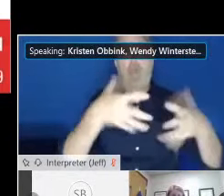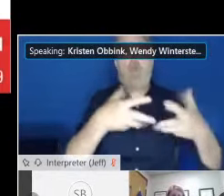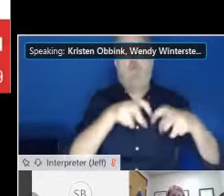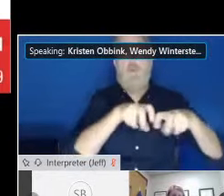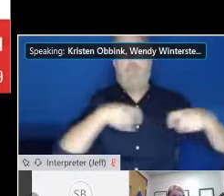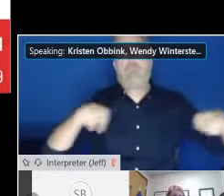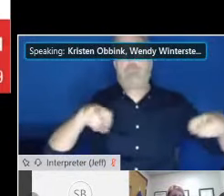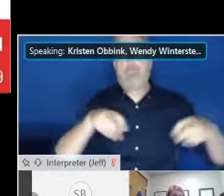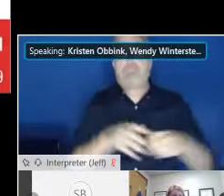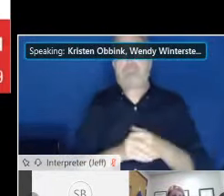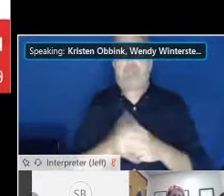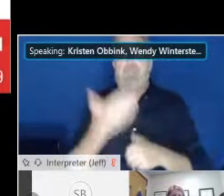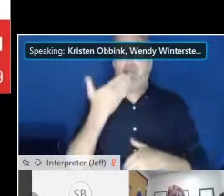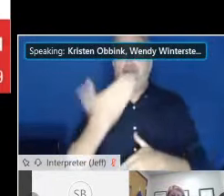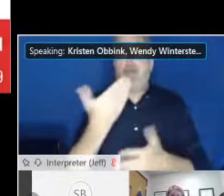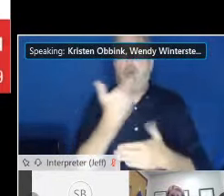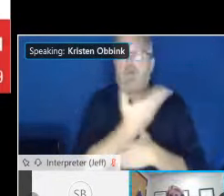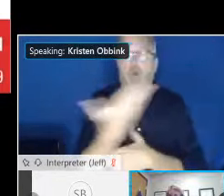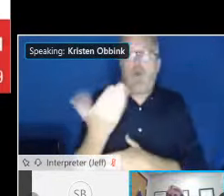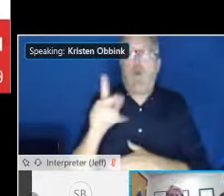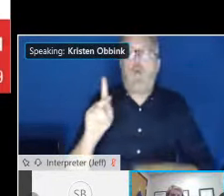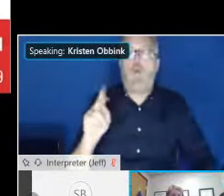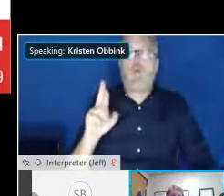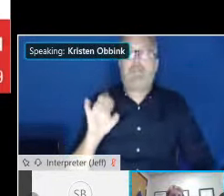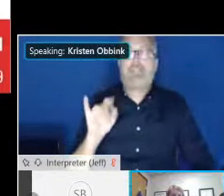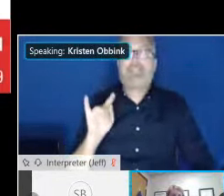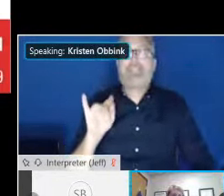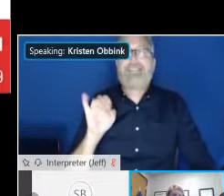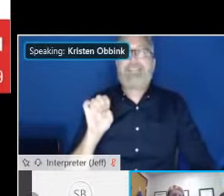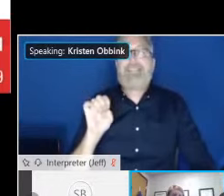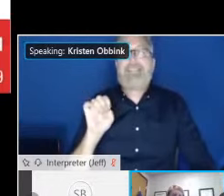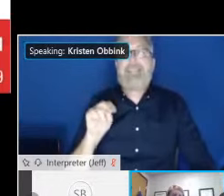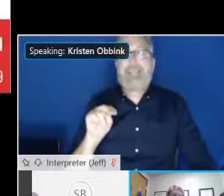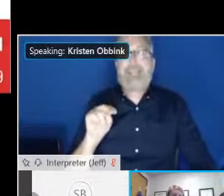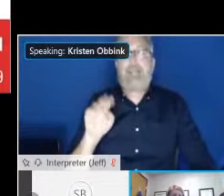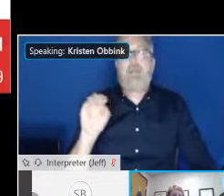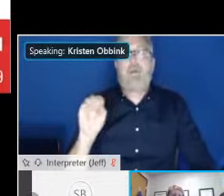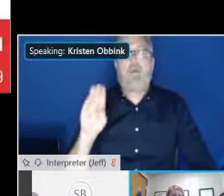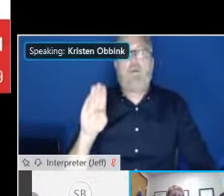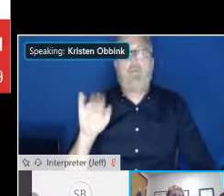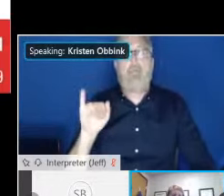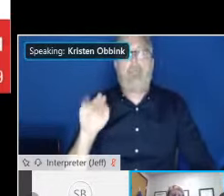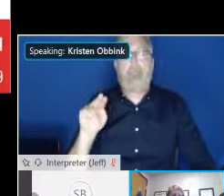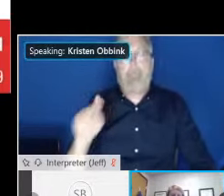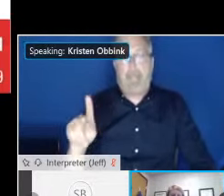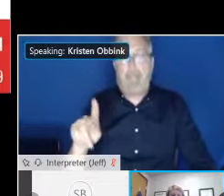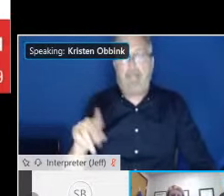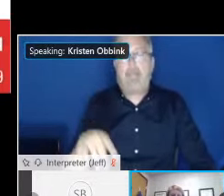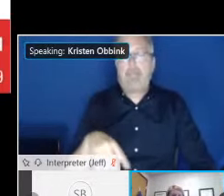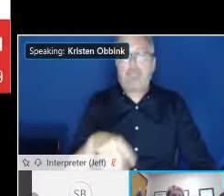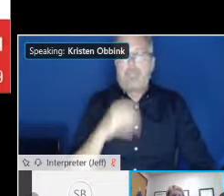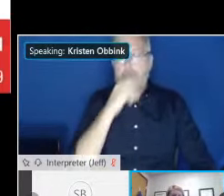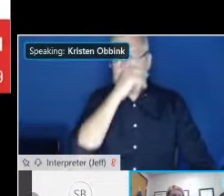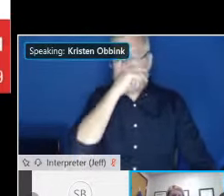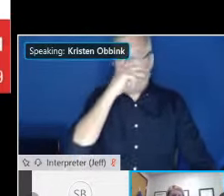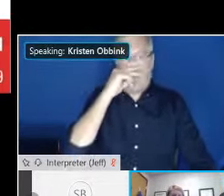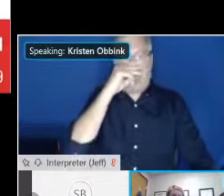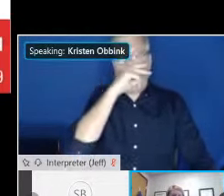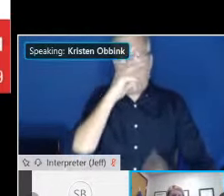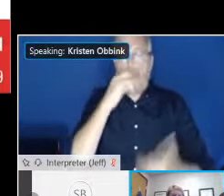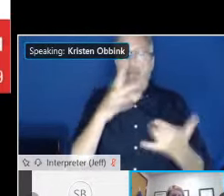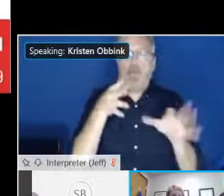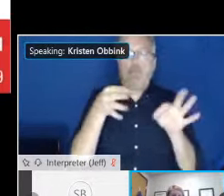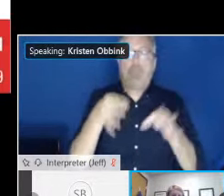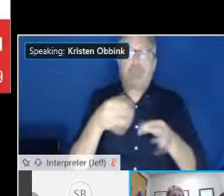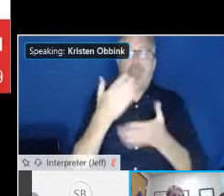Thank you, President Winterstein. Good morning, everyone, and thank you for joining us today. I'm going to briefly review some of our existing processes